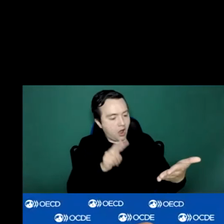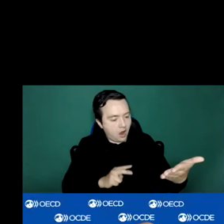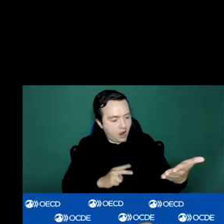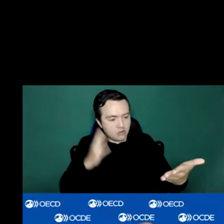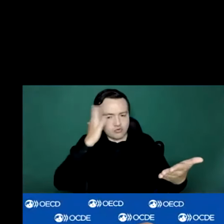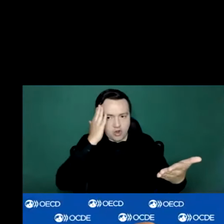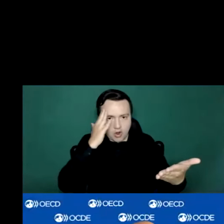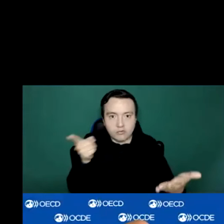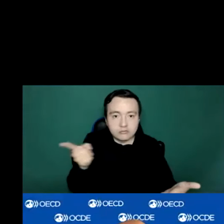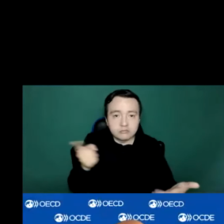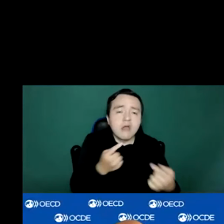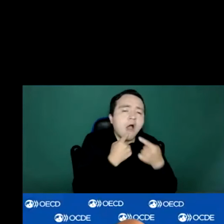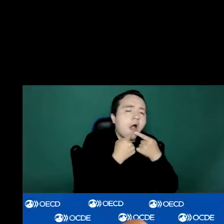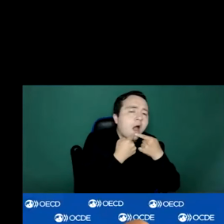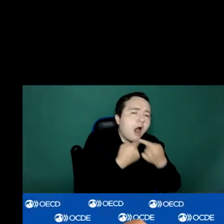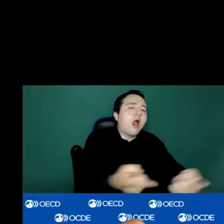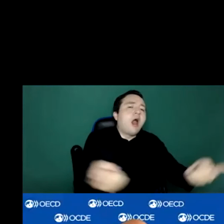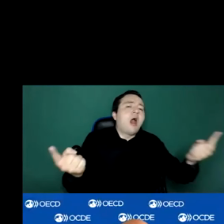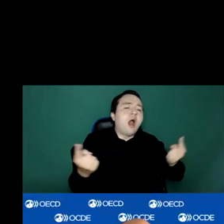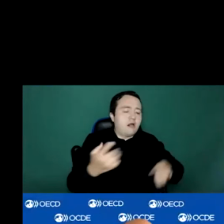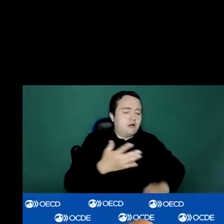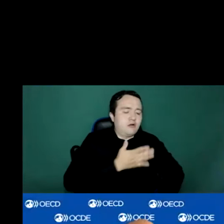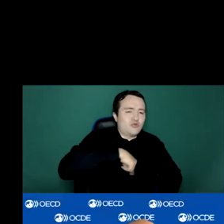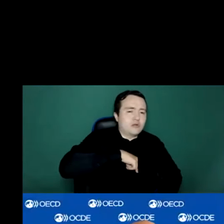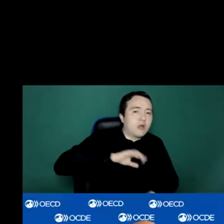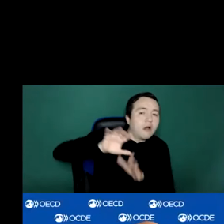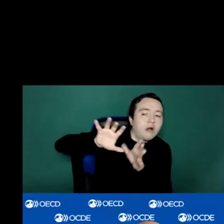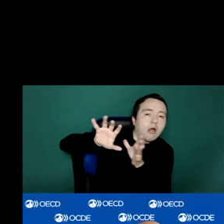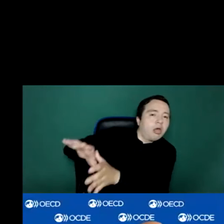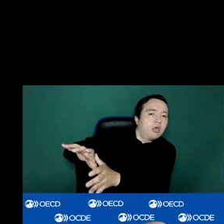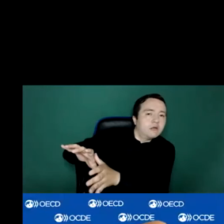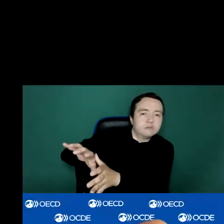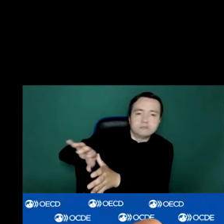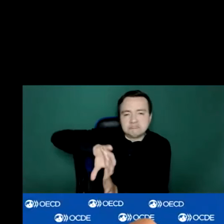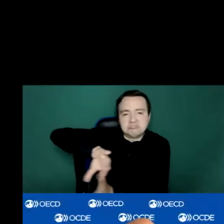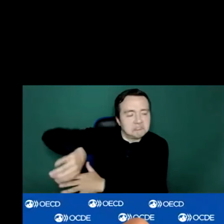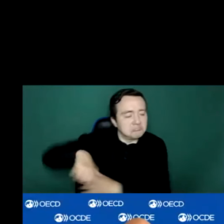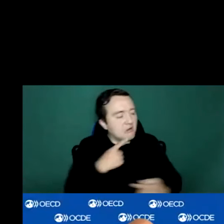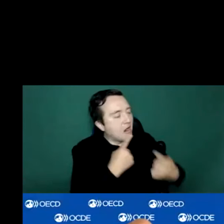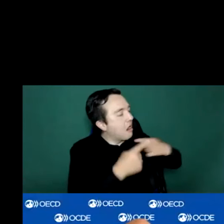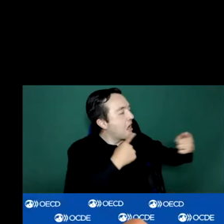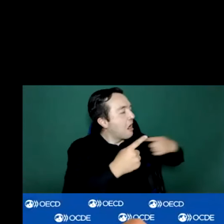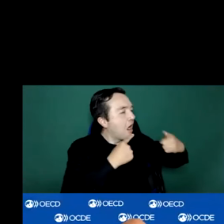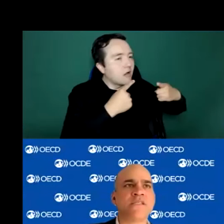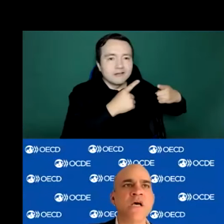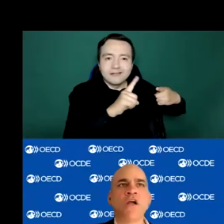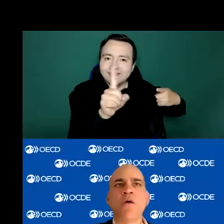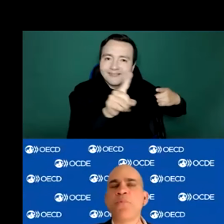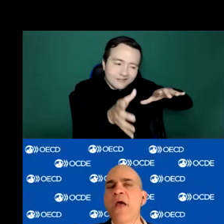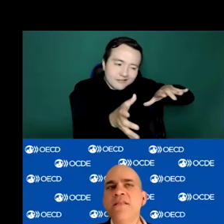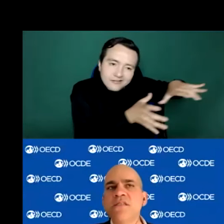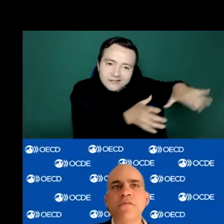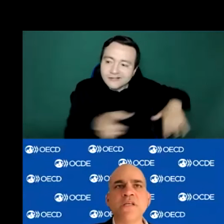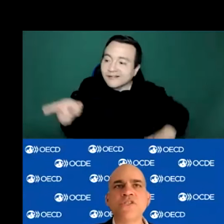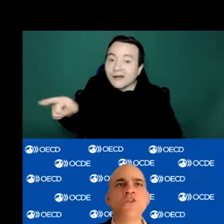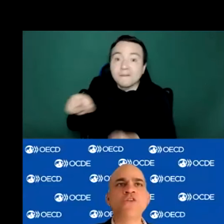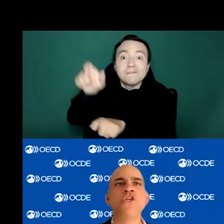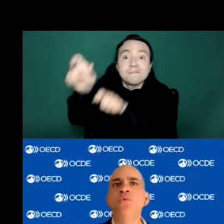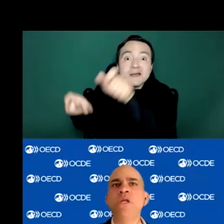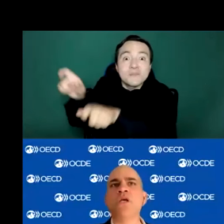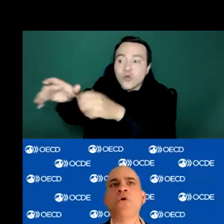themselves, right? Even the classic Barbara Starfield characteristics of primary care of access,